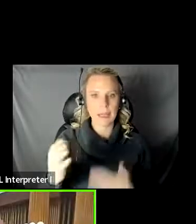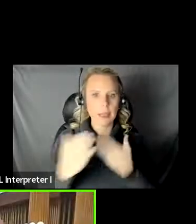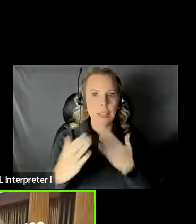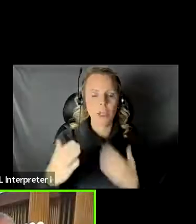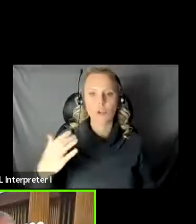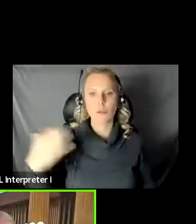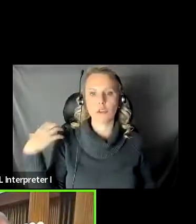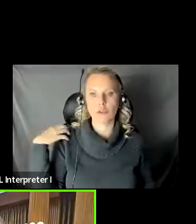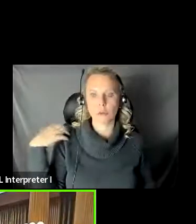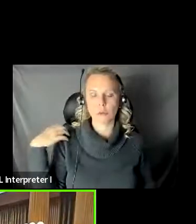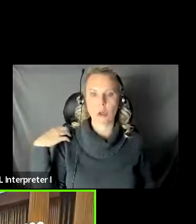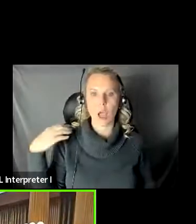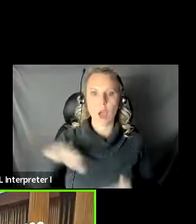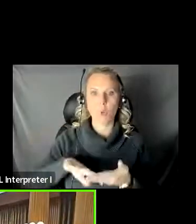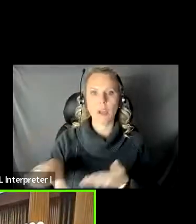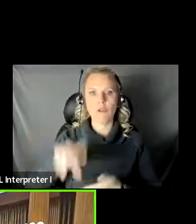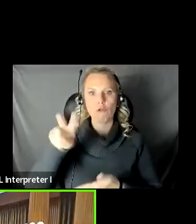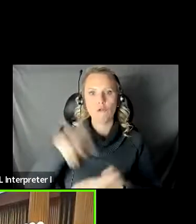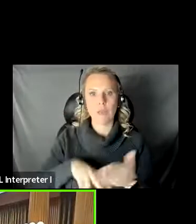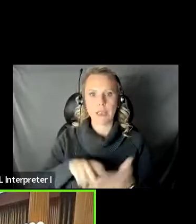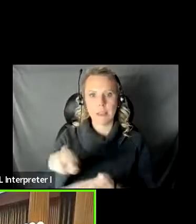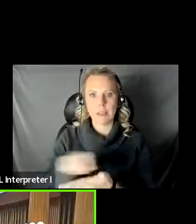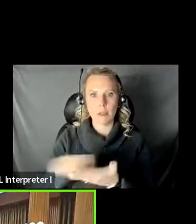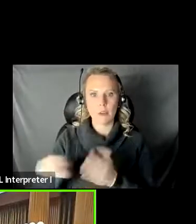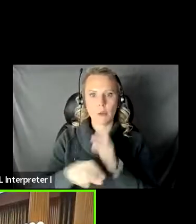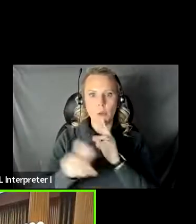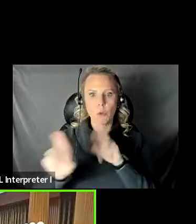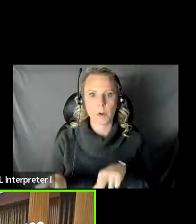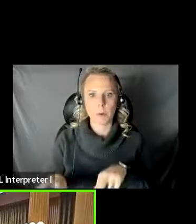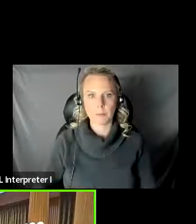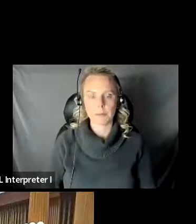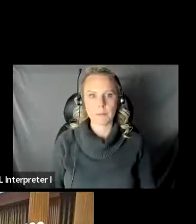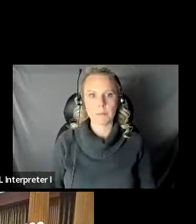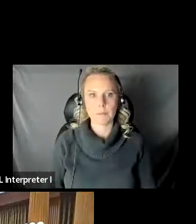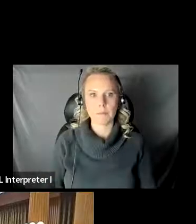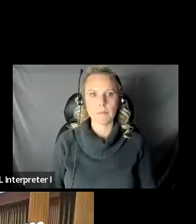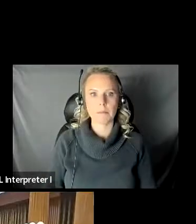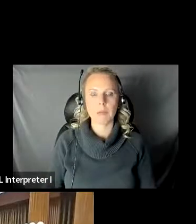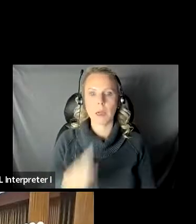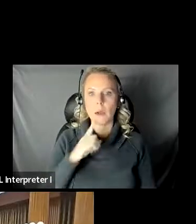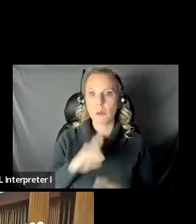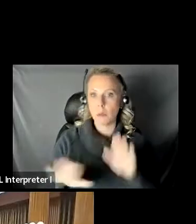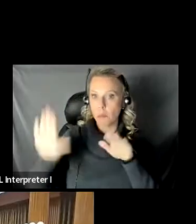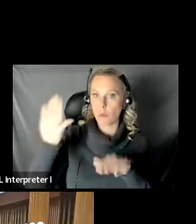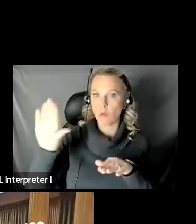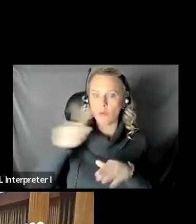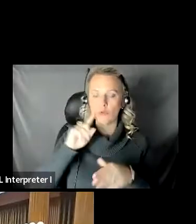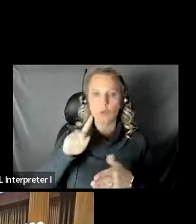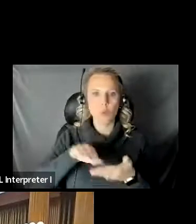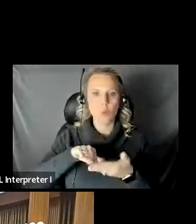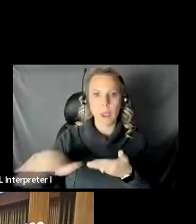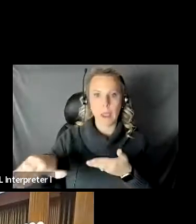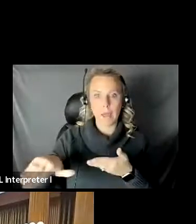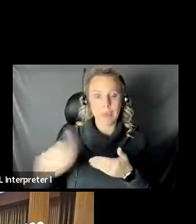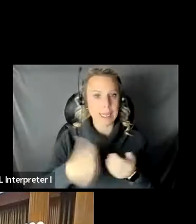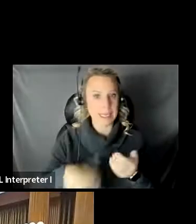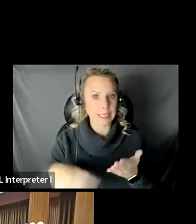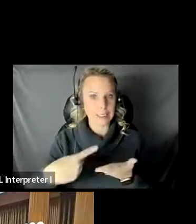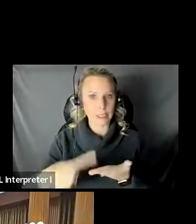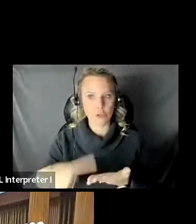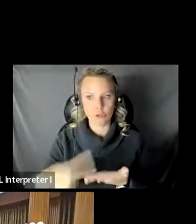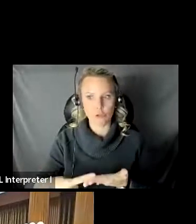Chairman. I will move to waive the reading of the Secretary's report. It's been a motion to waive the reading of the Secretary's report. Is there